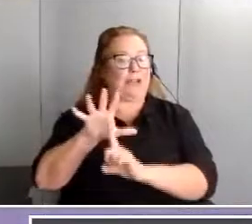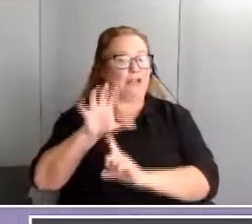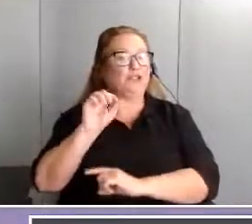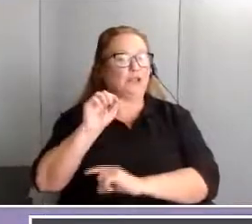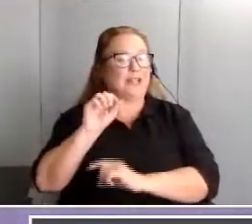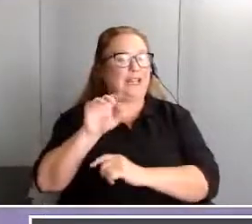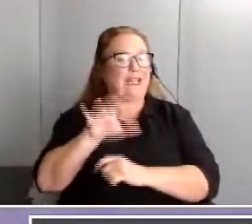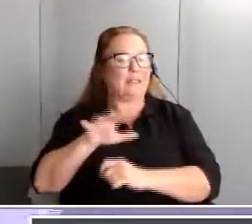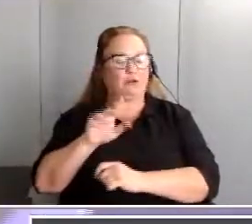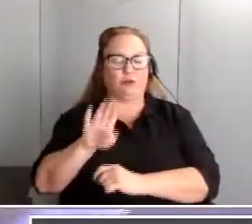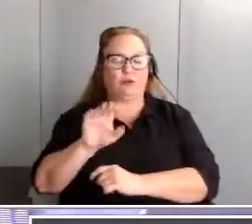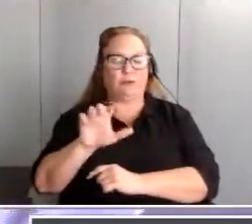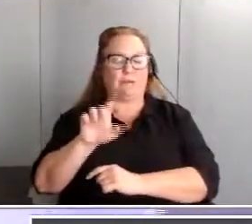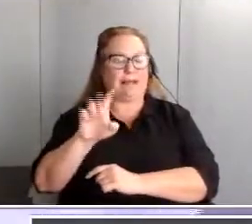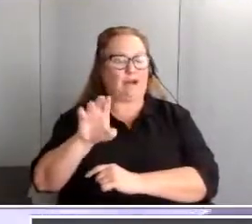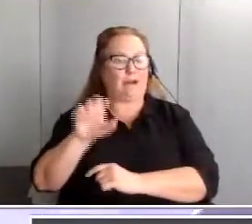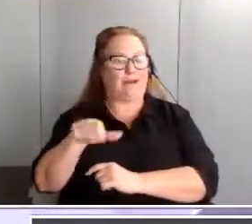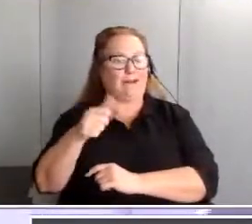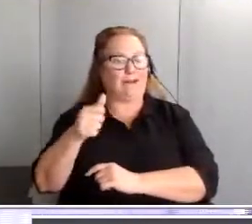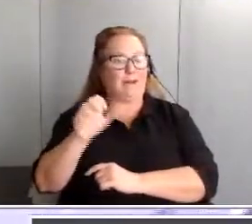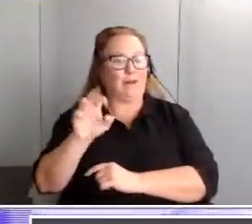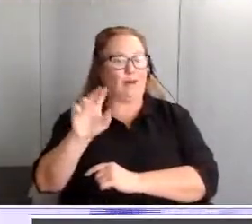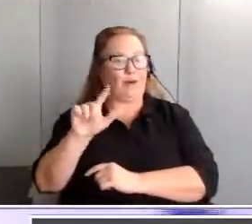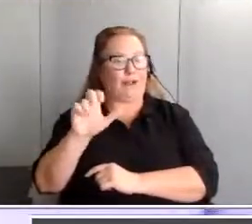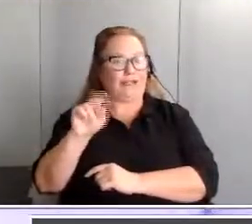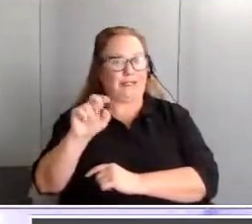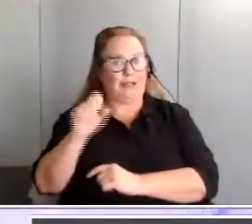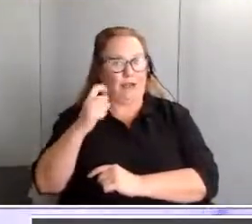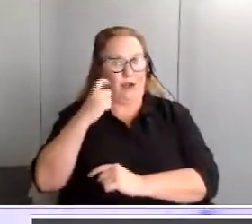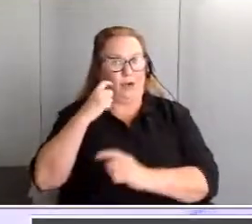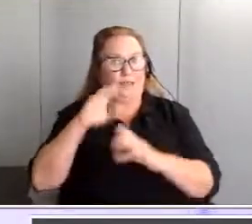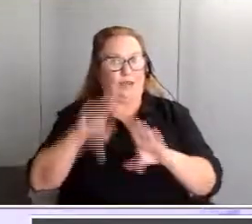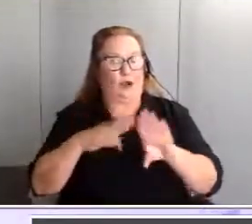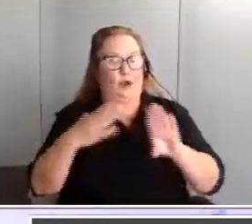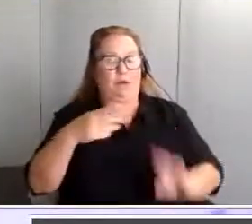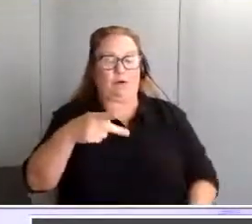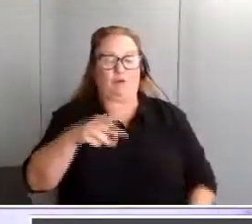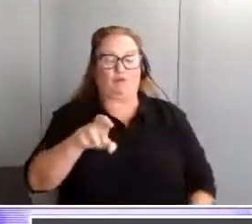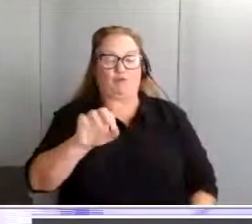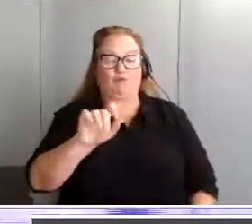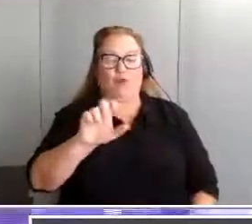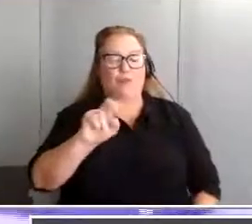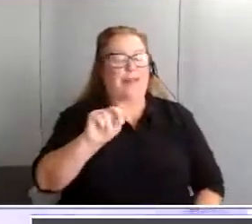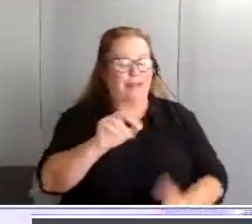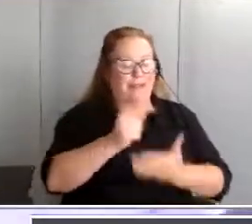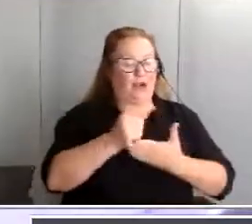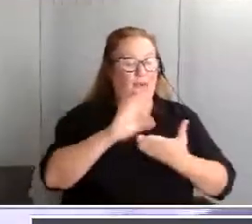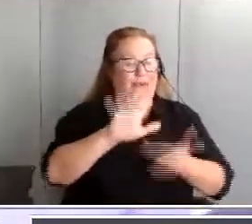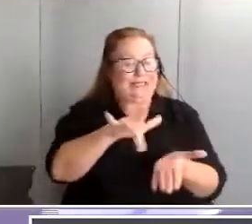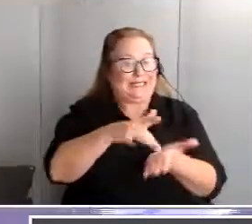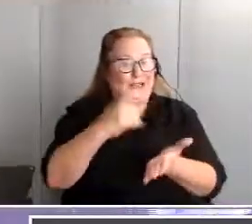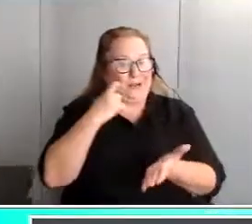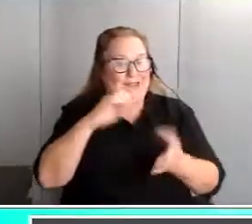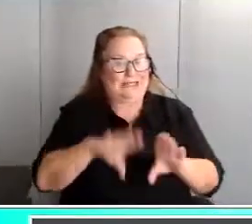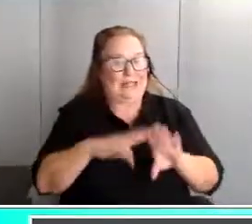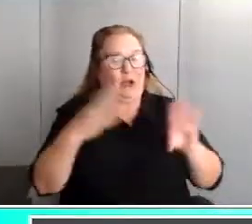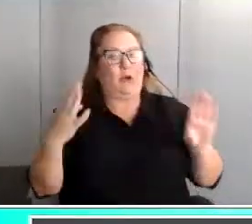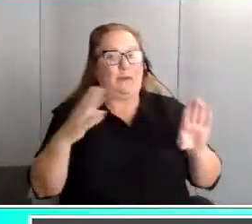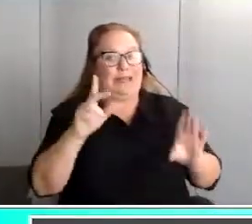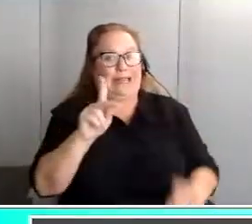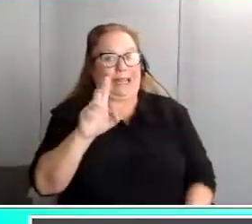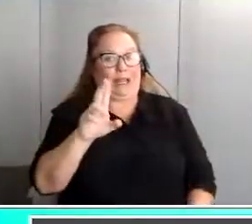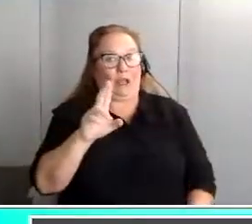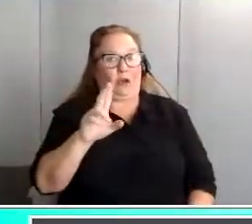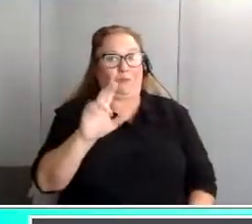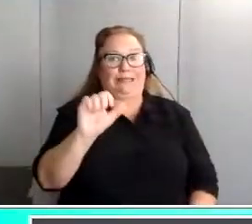surrounding organs. We recently, as you know, opened our proton therapy center here at the University of Kansas Cancer Center. But 10 years